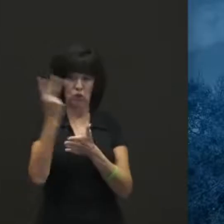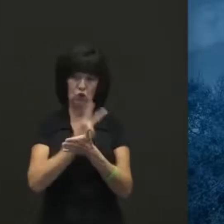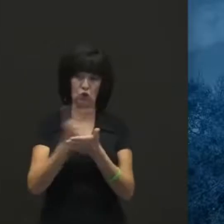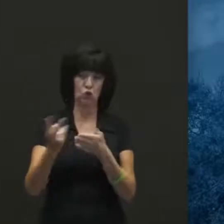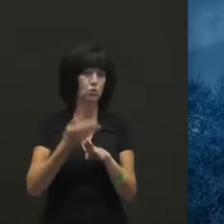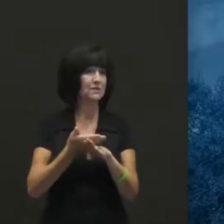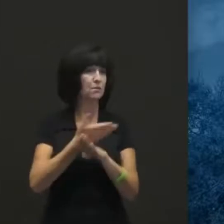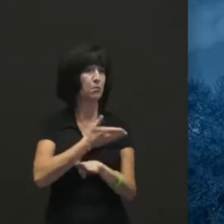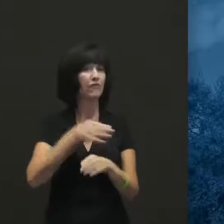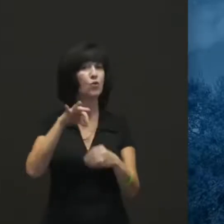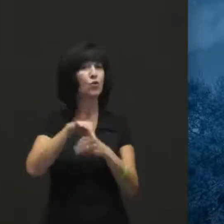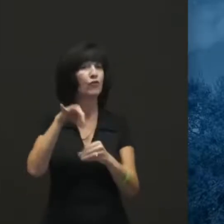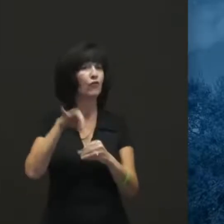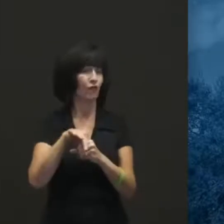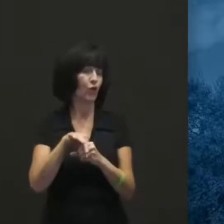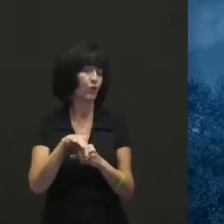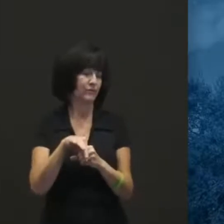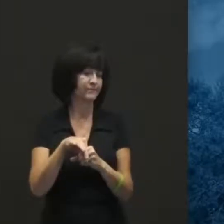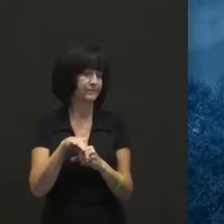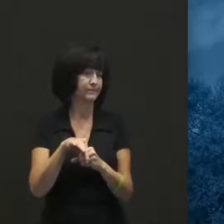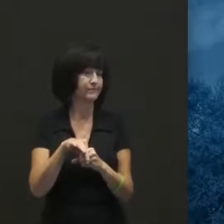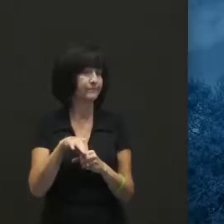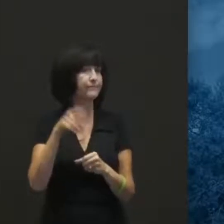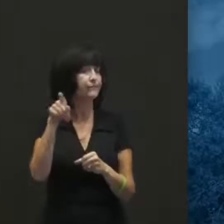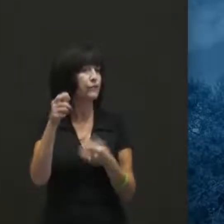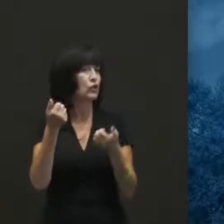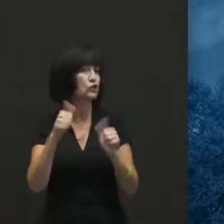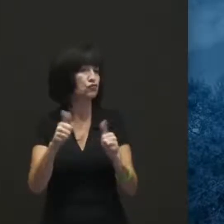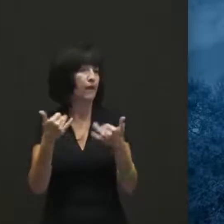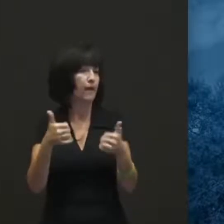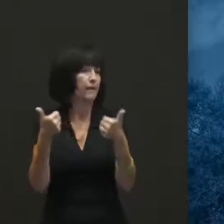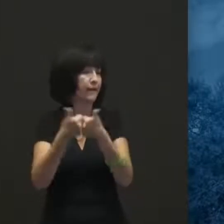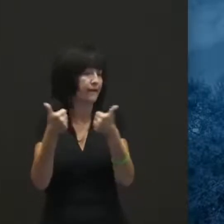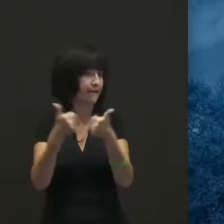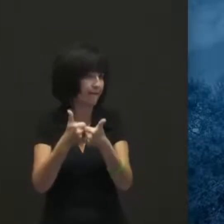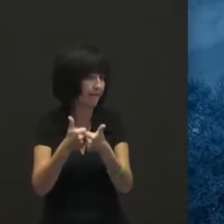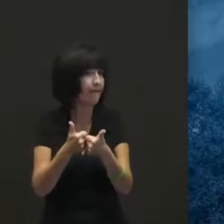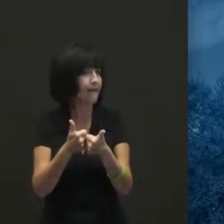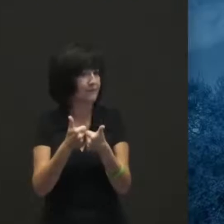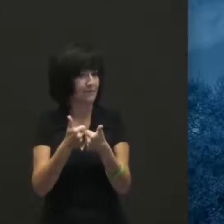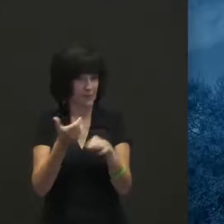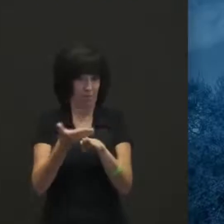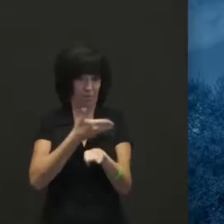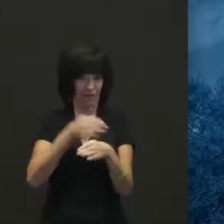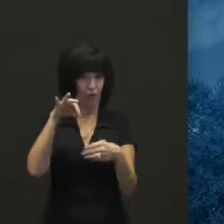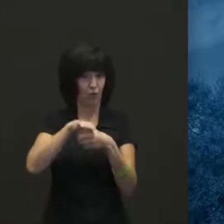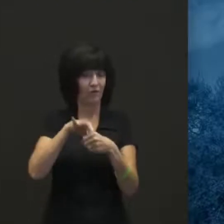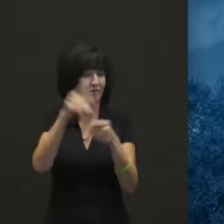critical eye. As governor, I don't involve myself in those kinds of